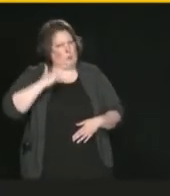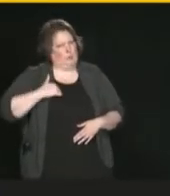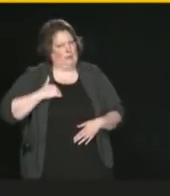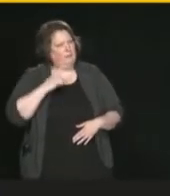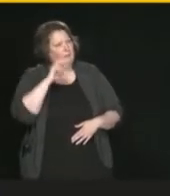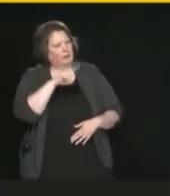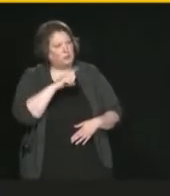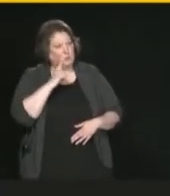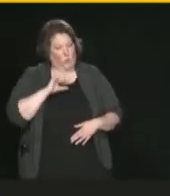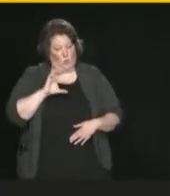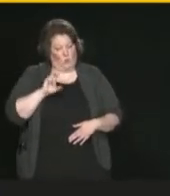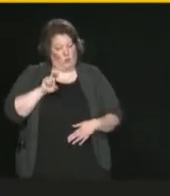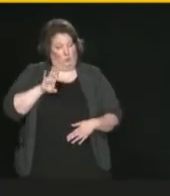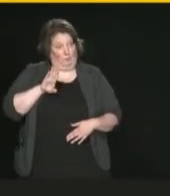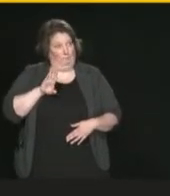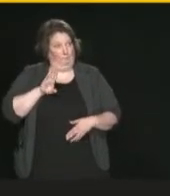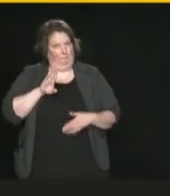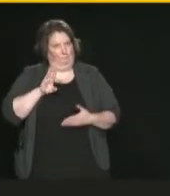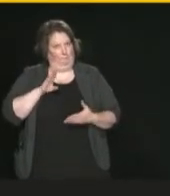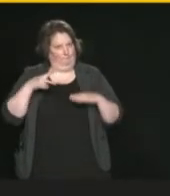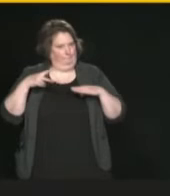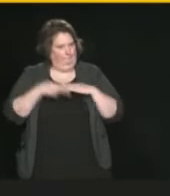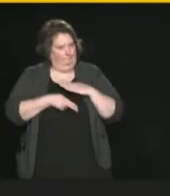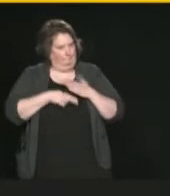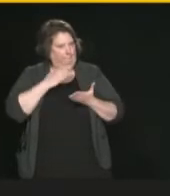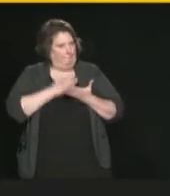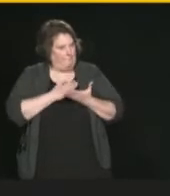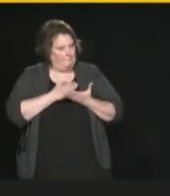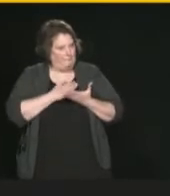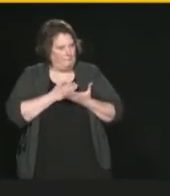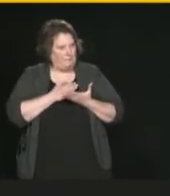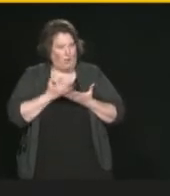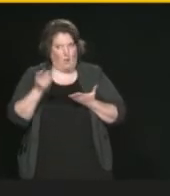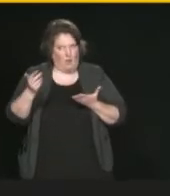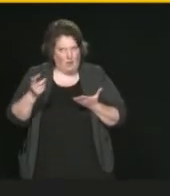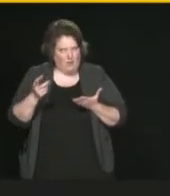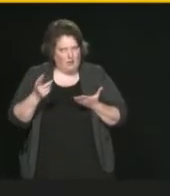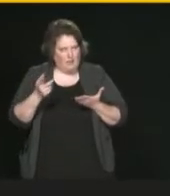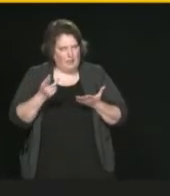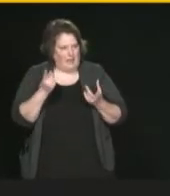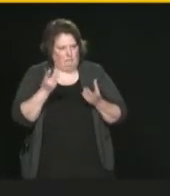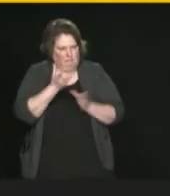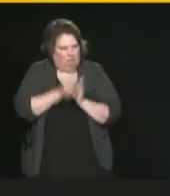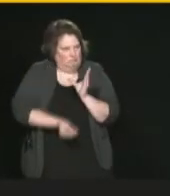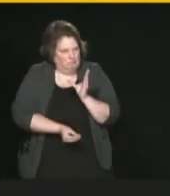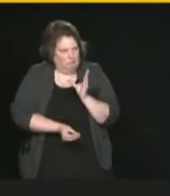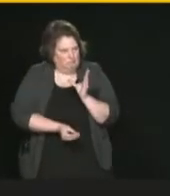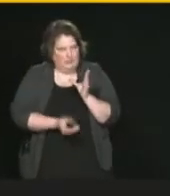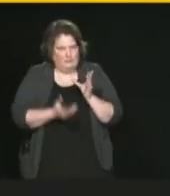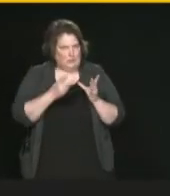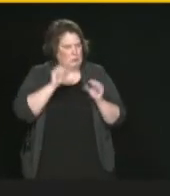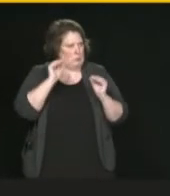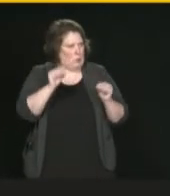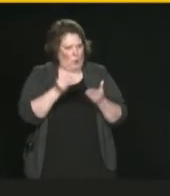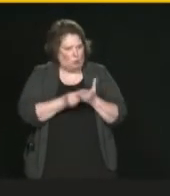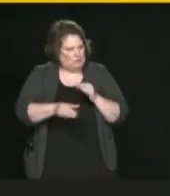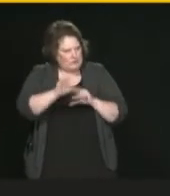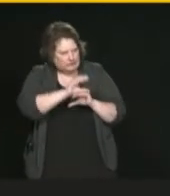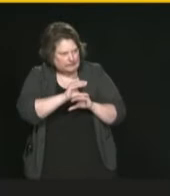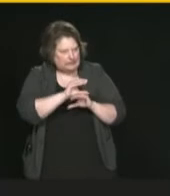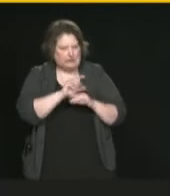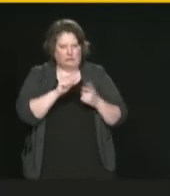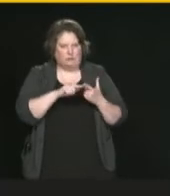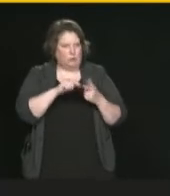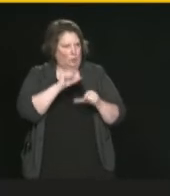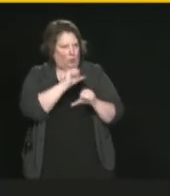access to the wage subsidy, they won't know what to do, and they won't have a job. What can you say to those people who are feeling tremendous uncertainty now?